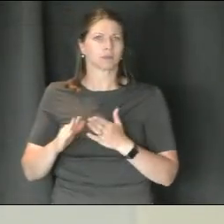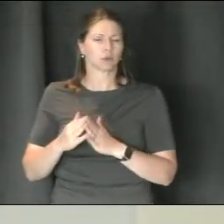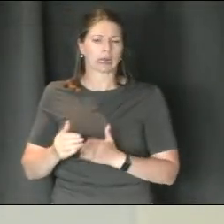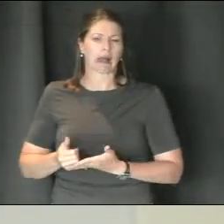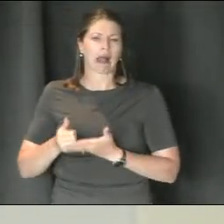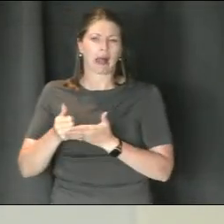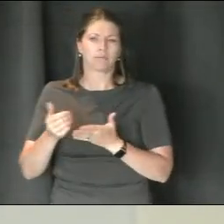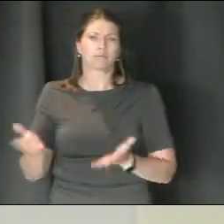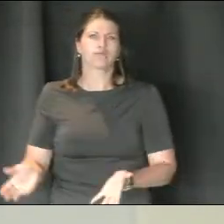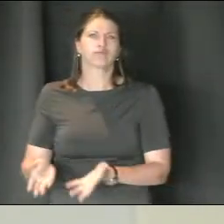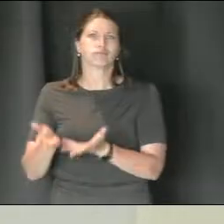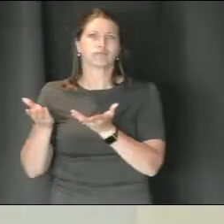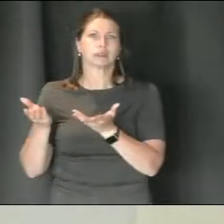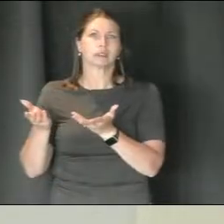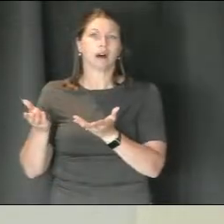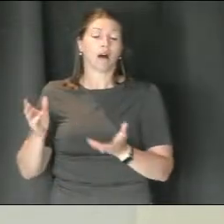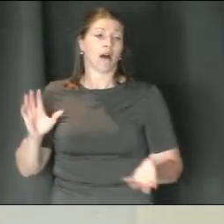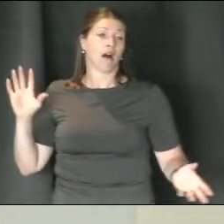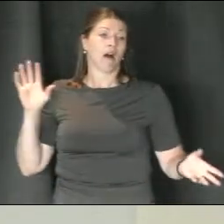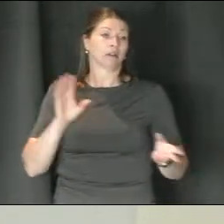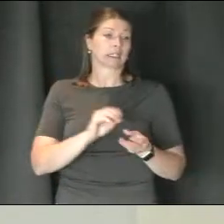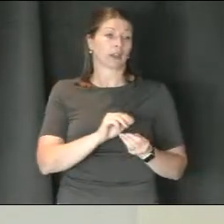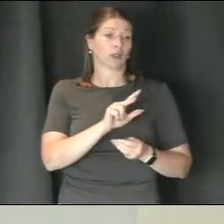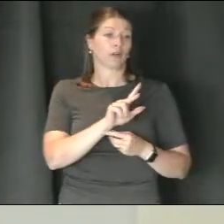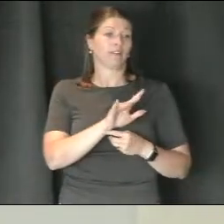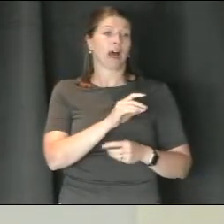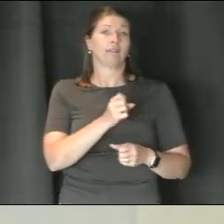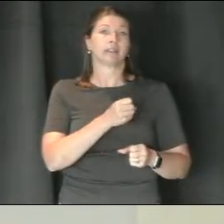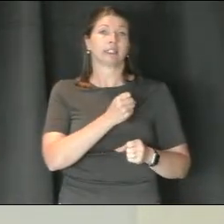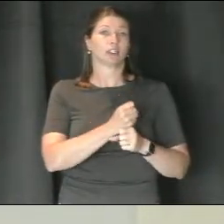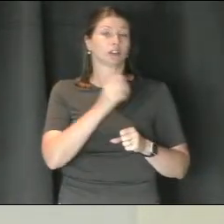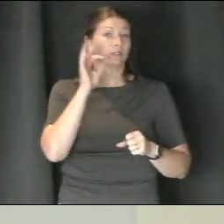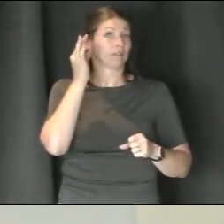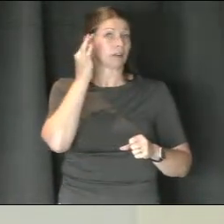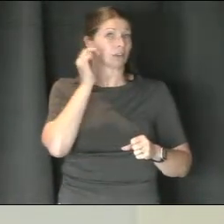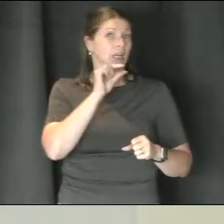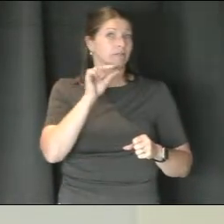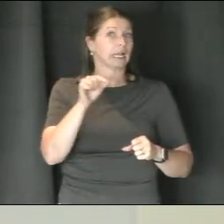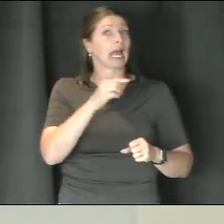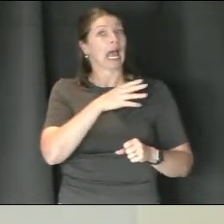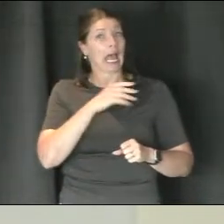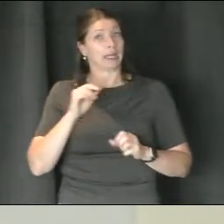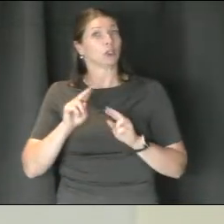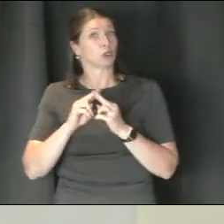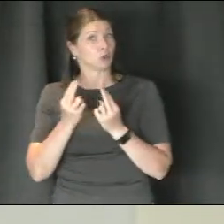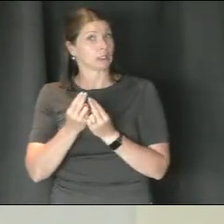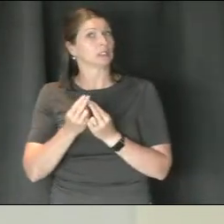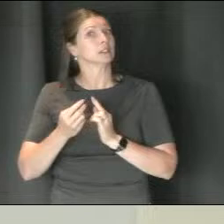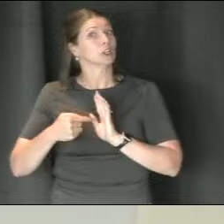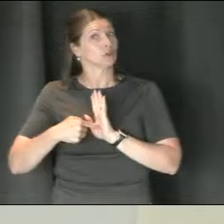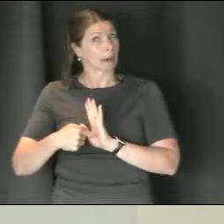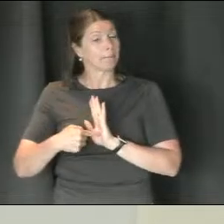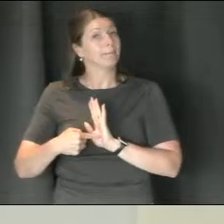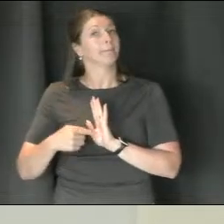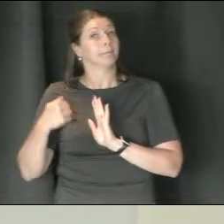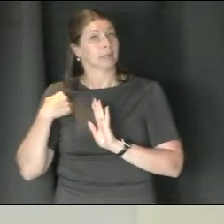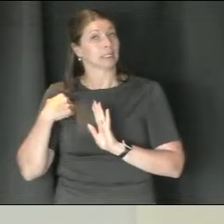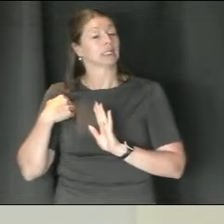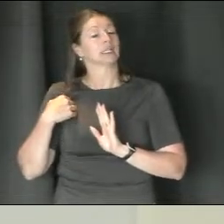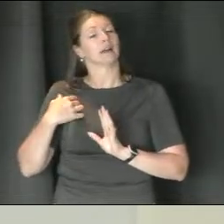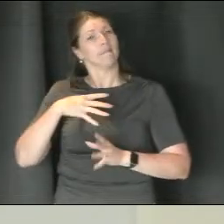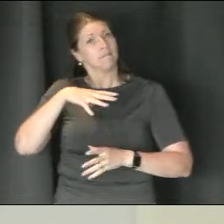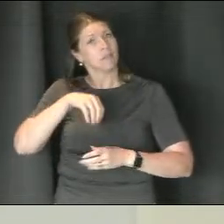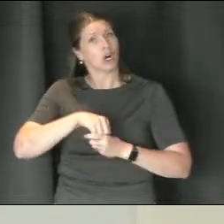my 35 years with the federal government and through my elected union positions, I became deeply involved with the issue